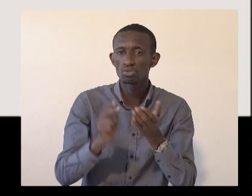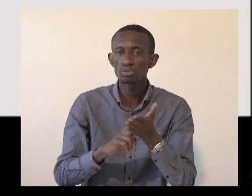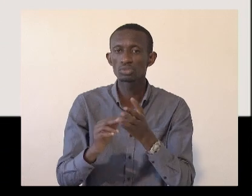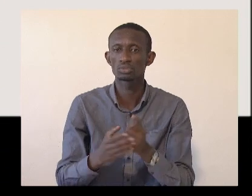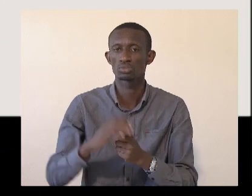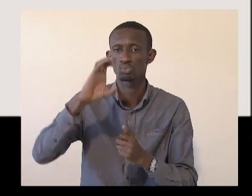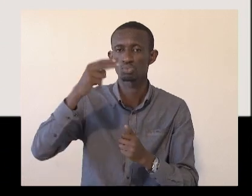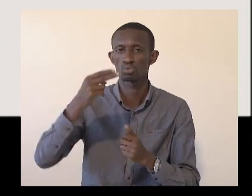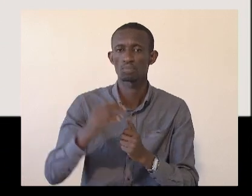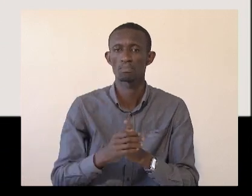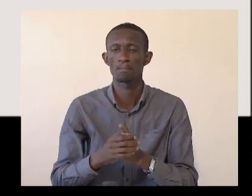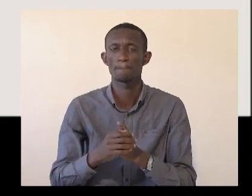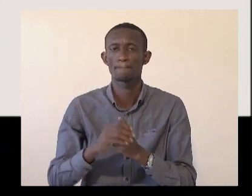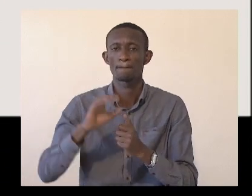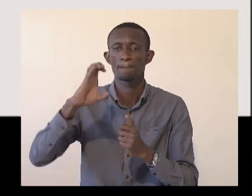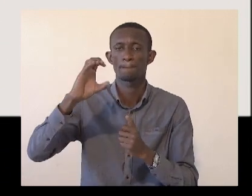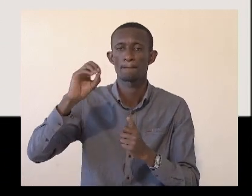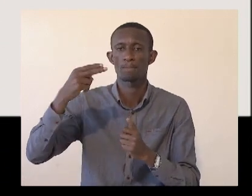which is acetic acid